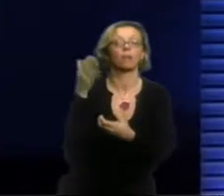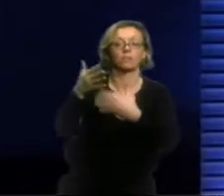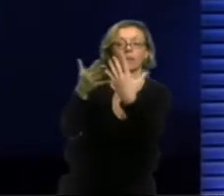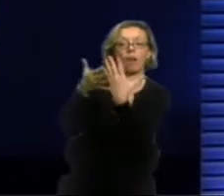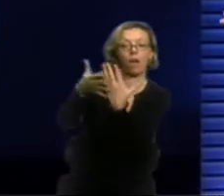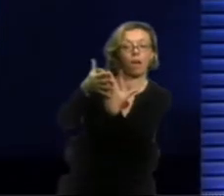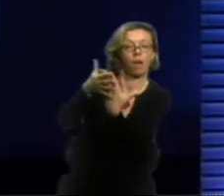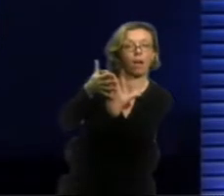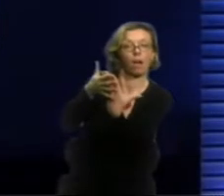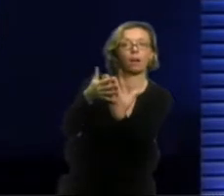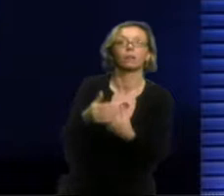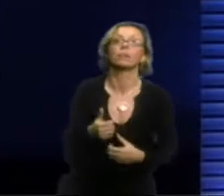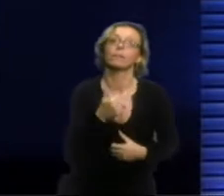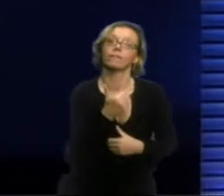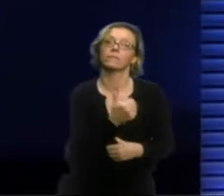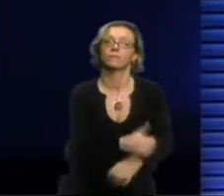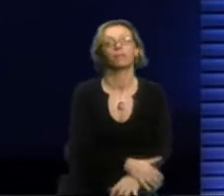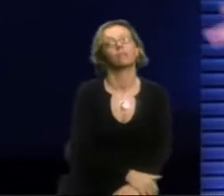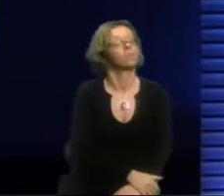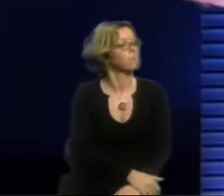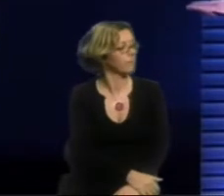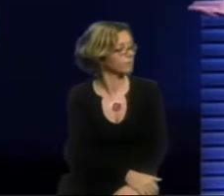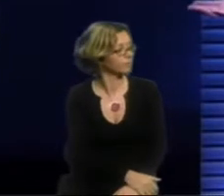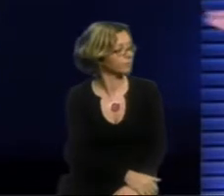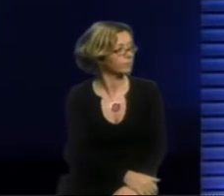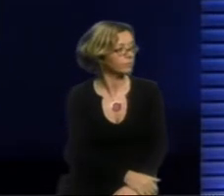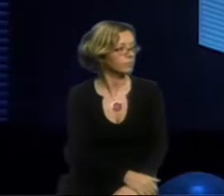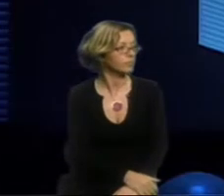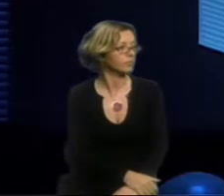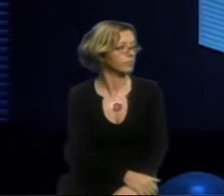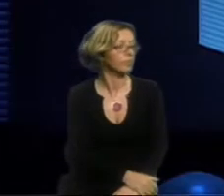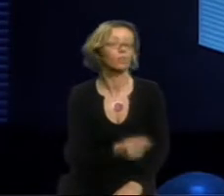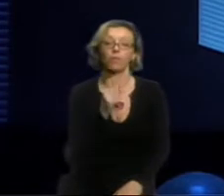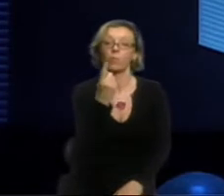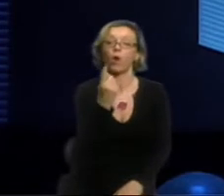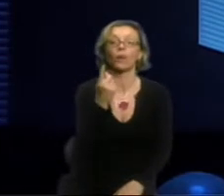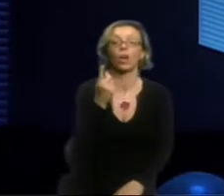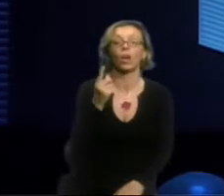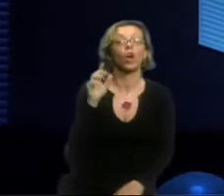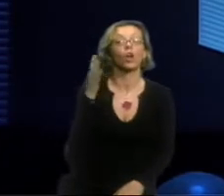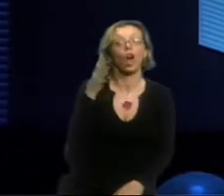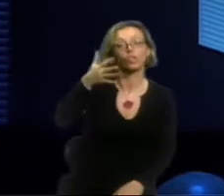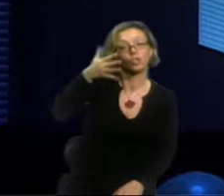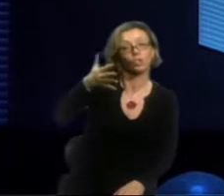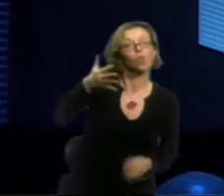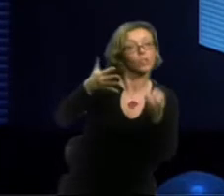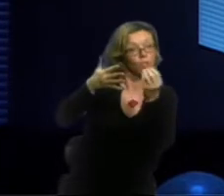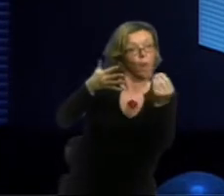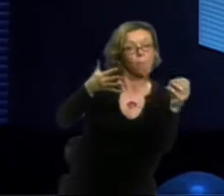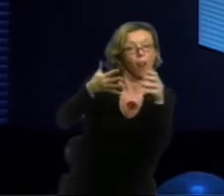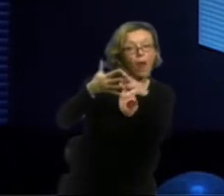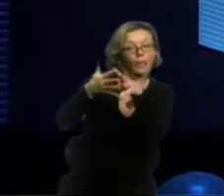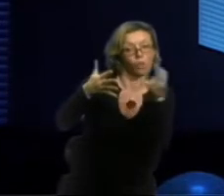them. Well, that's great. We know if we've got one sheet of glass, some light will go through, and if we've got two sheets of glass and they're 90 degrees